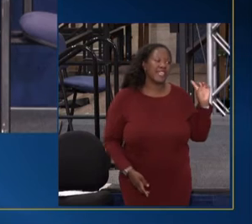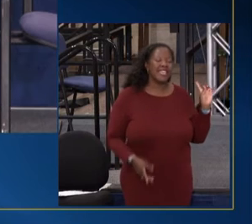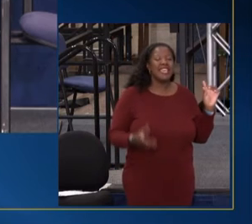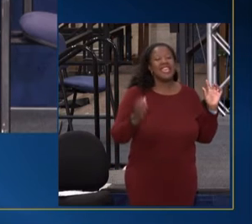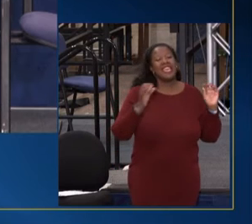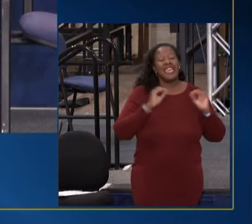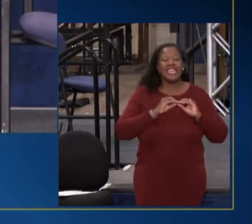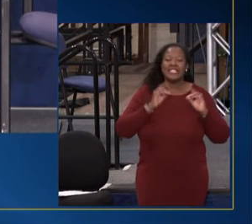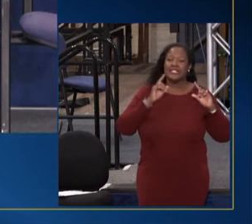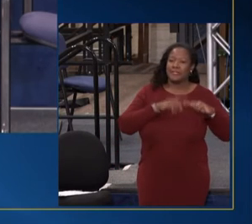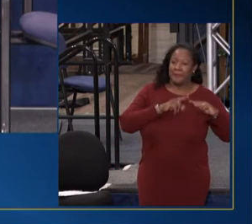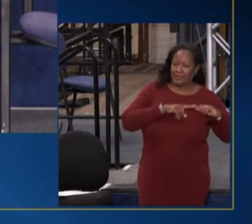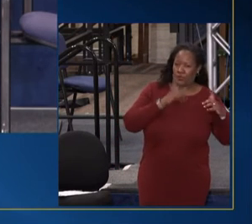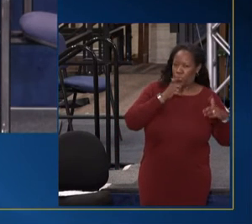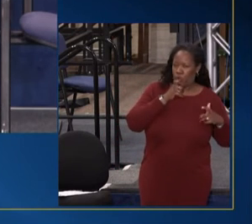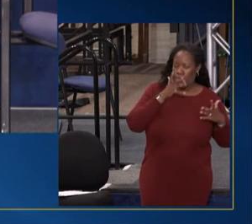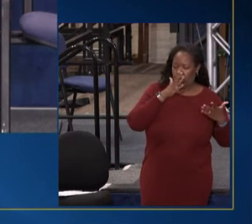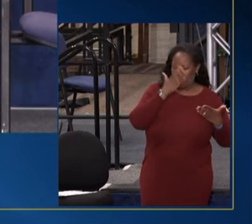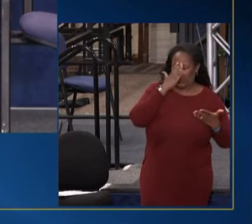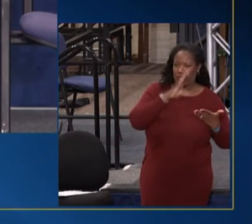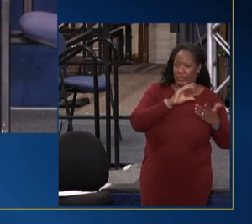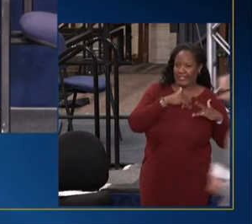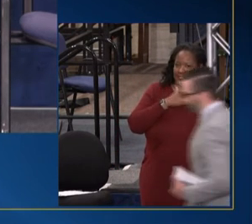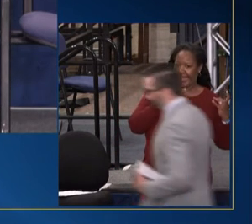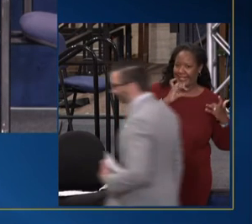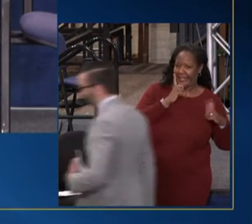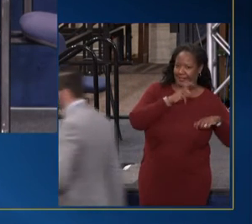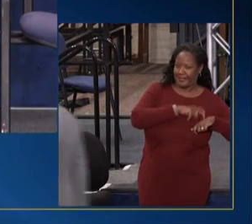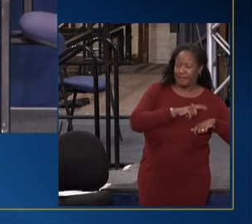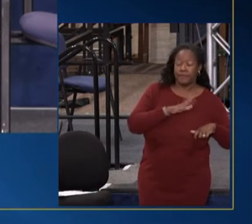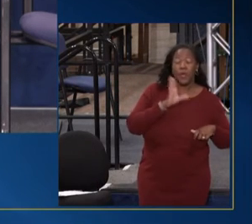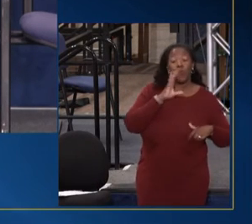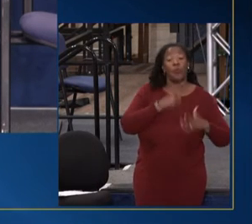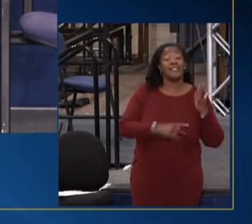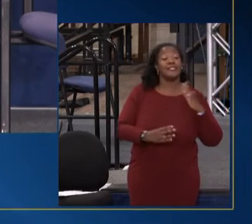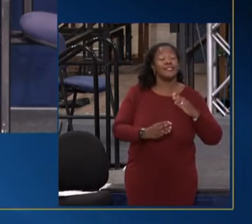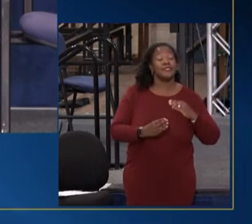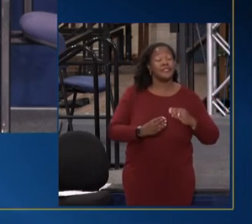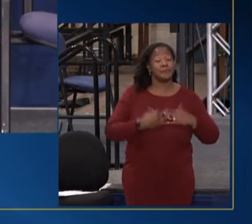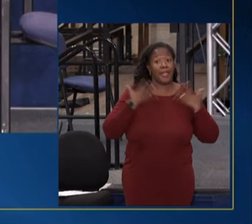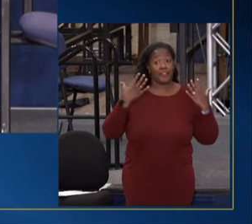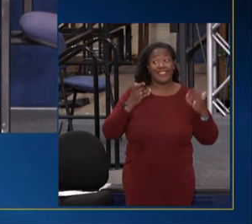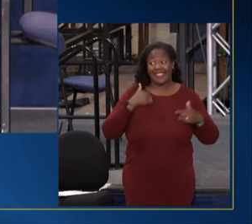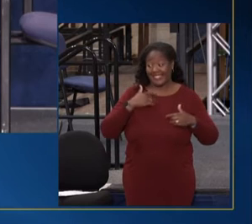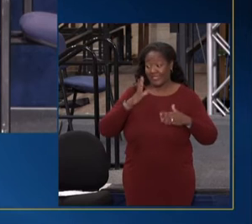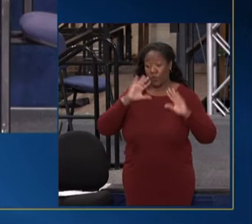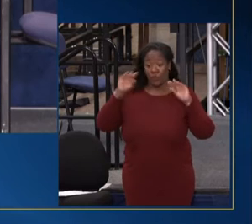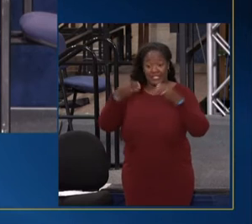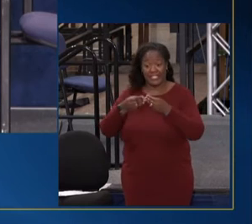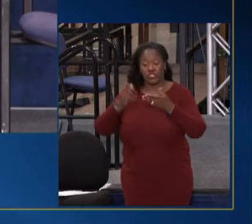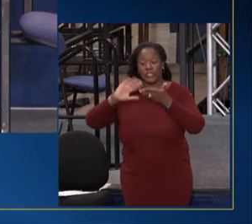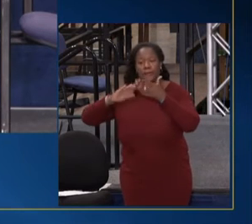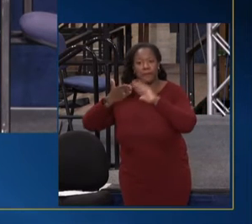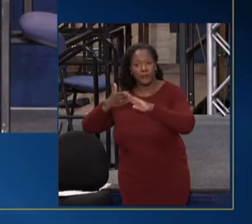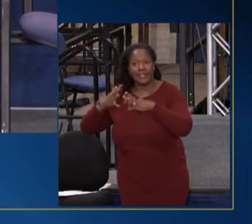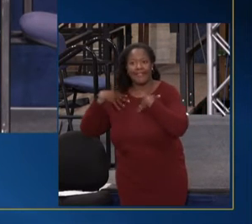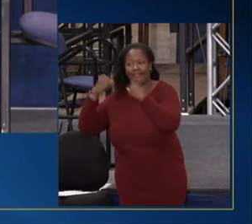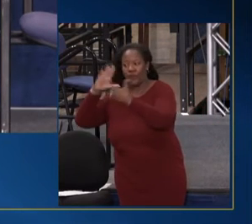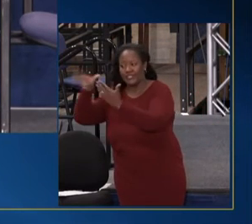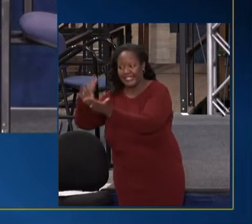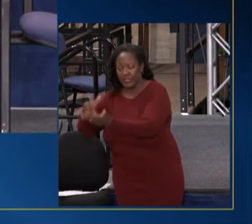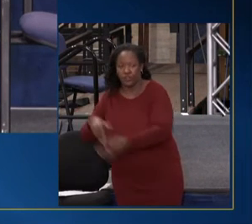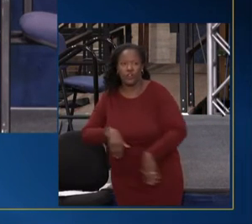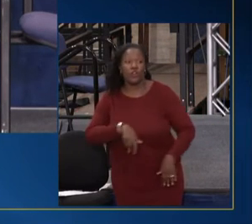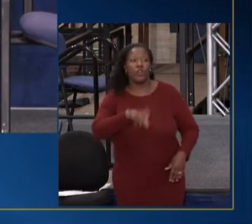status at the time. But what's really inspiring is that the organizations like the community health centers, like the Ryan White sites that actually do